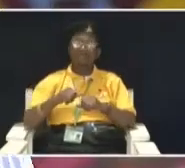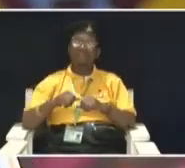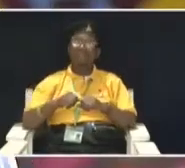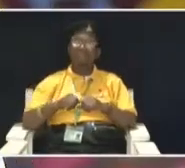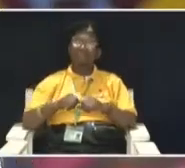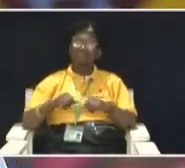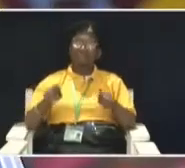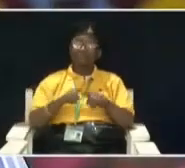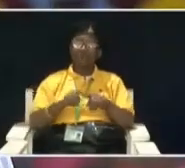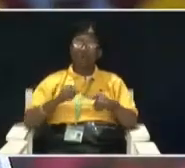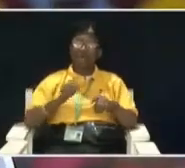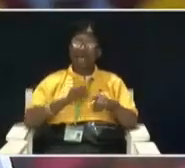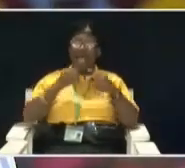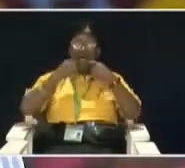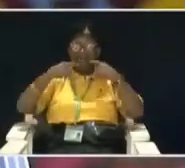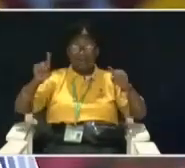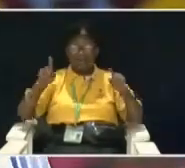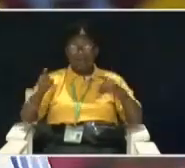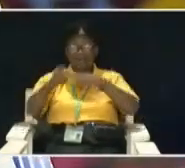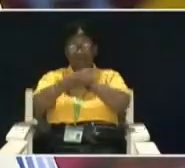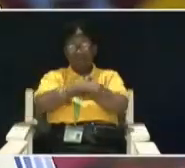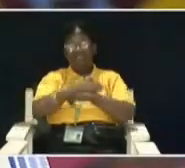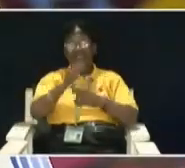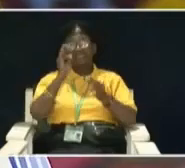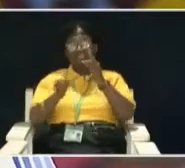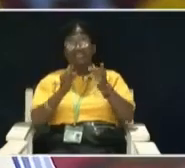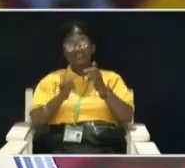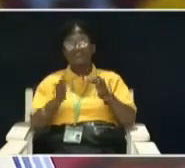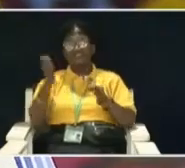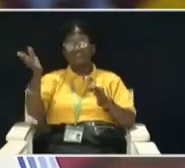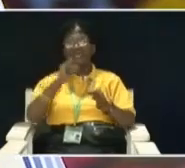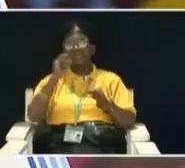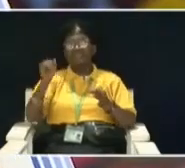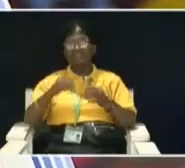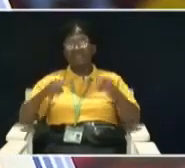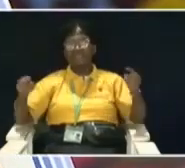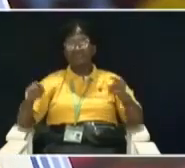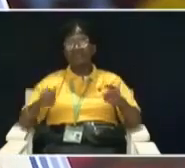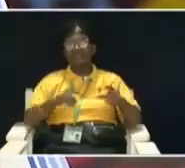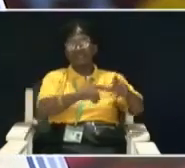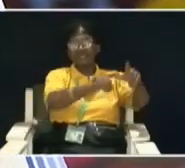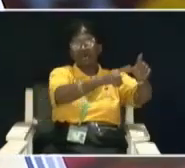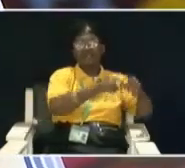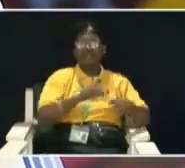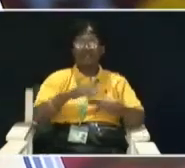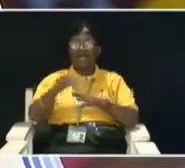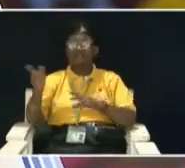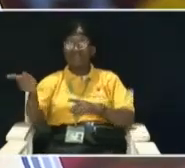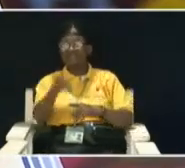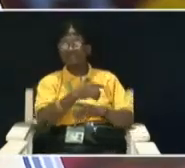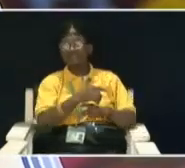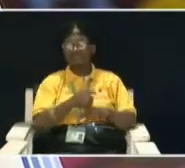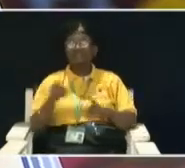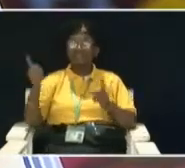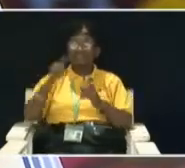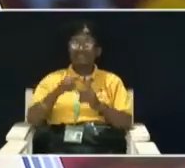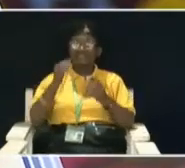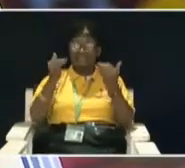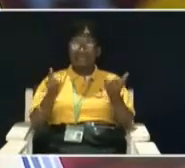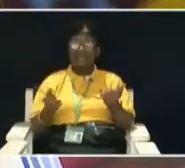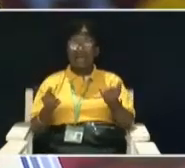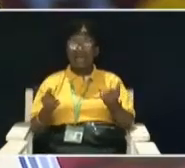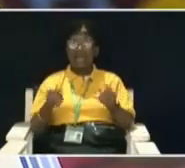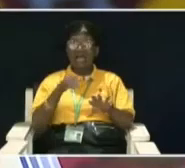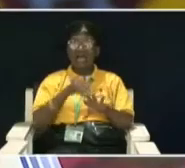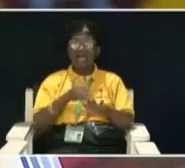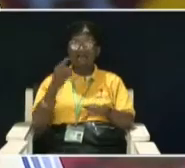And so I decree today, if there are enemies who have been pursuing you up to this moment, in the next moment when you shout